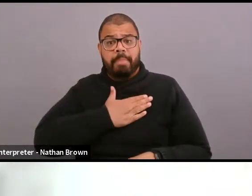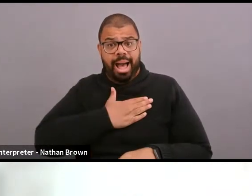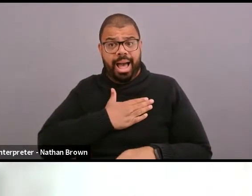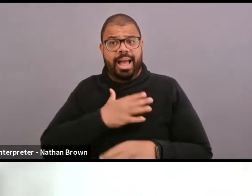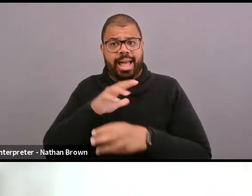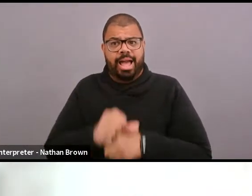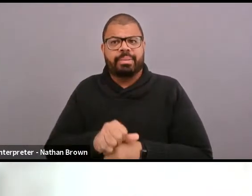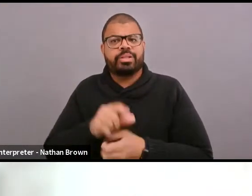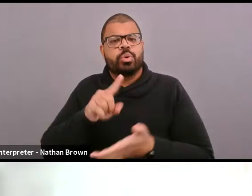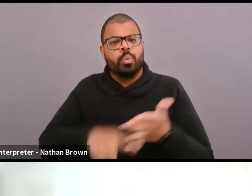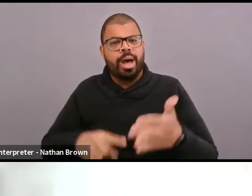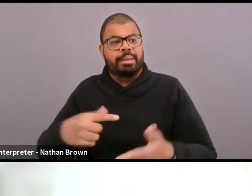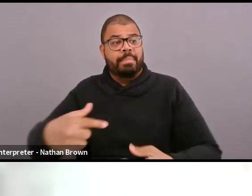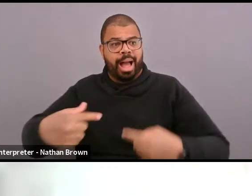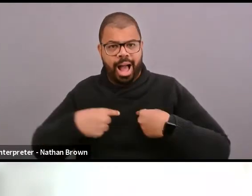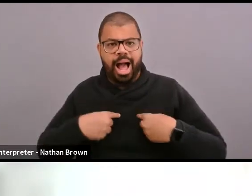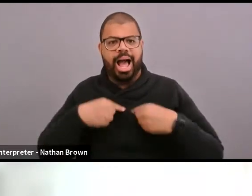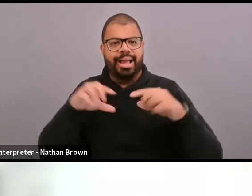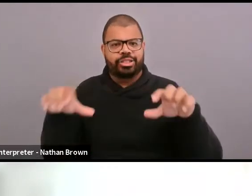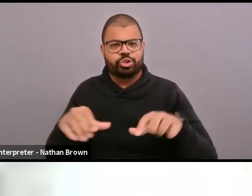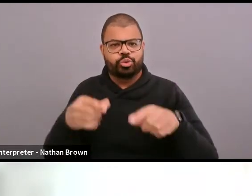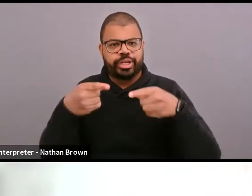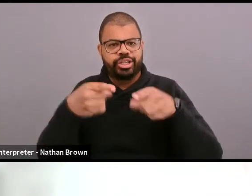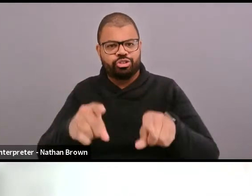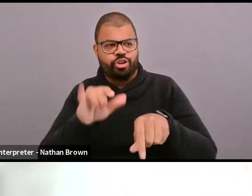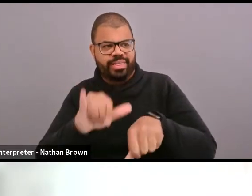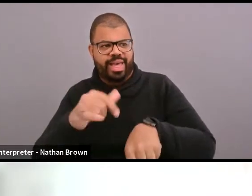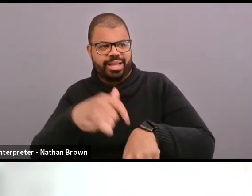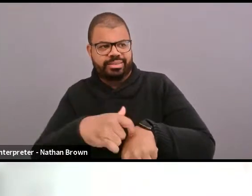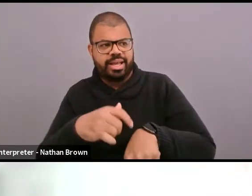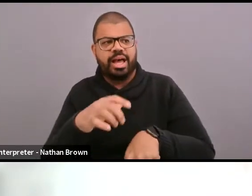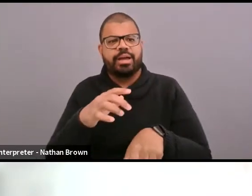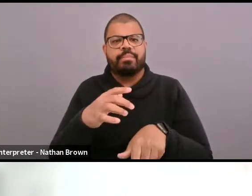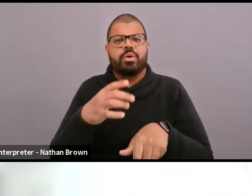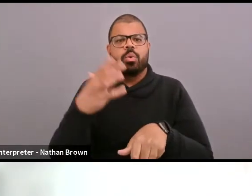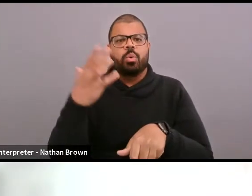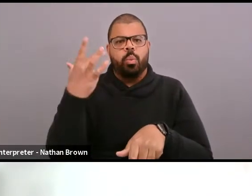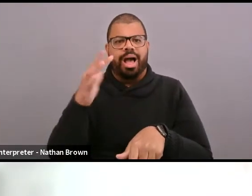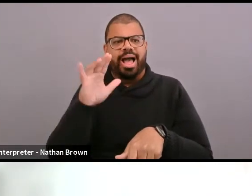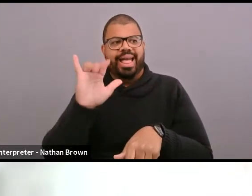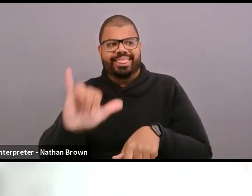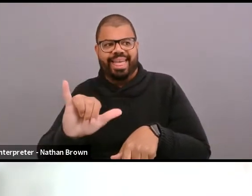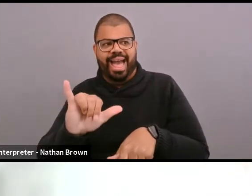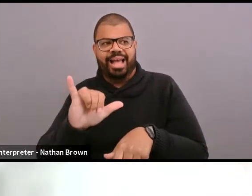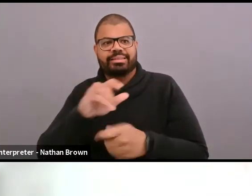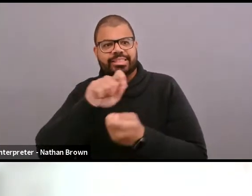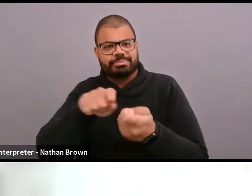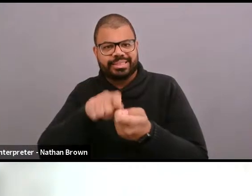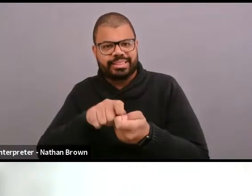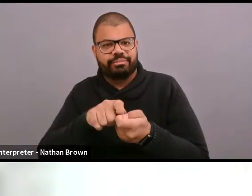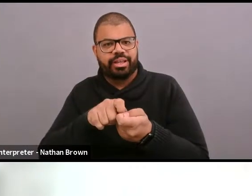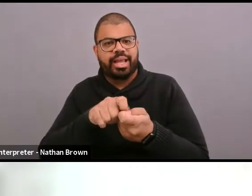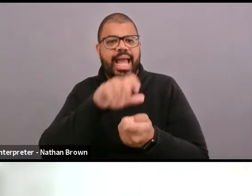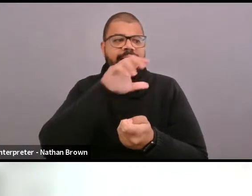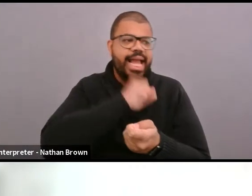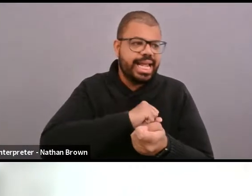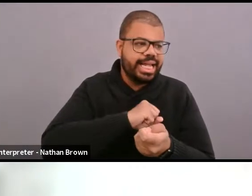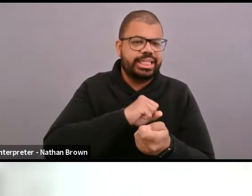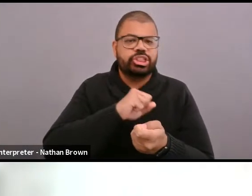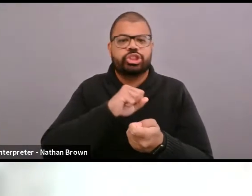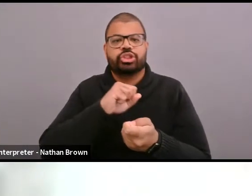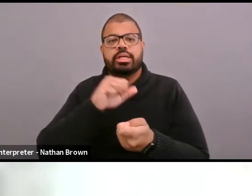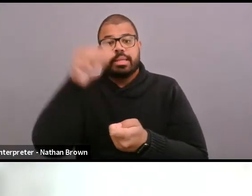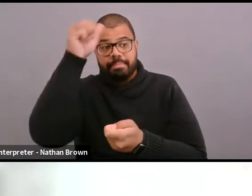I doing during that time frame as to why students that age group, that particular gender, Latinx